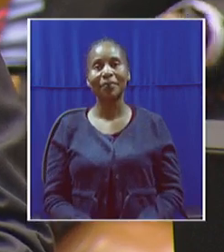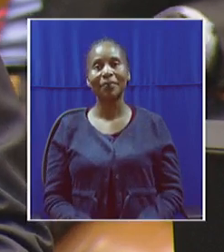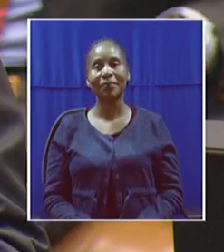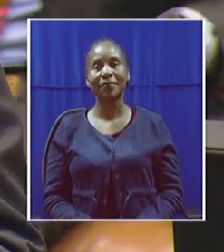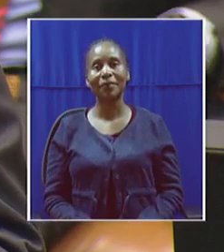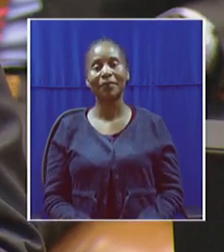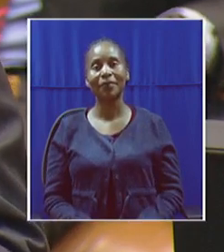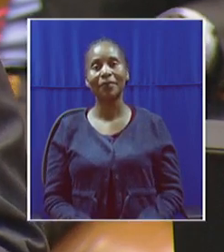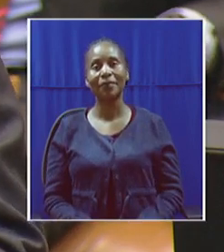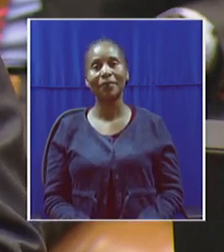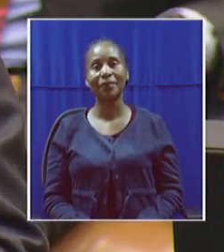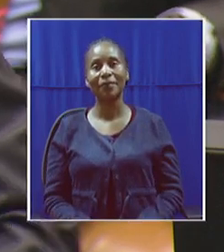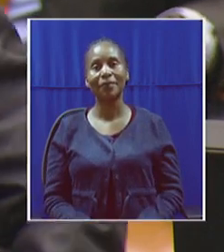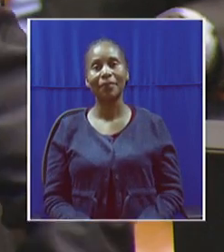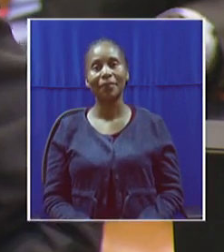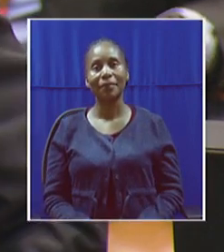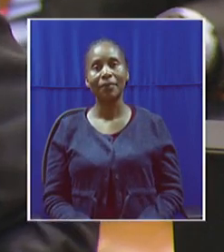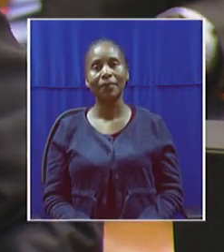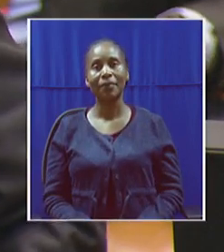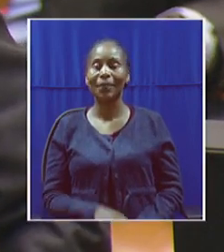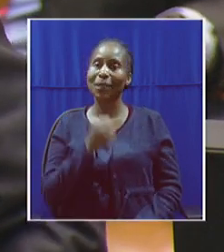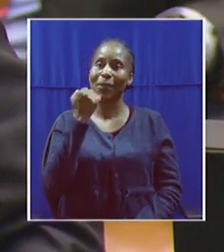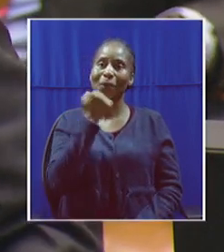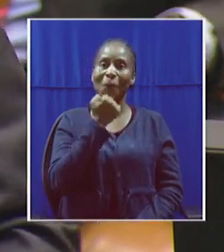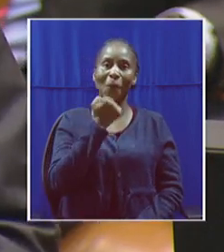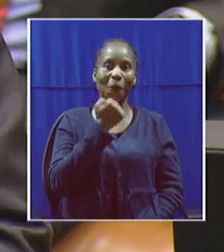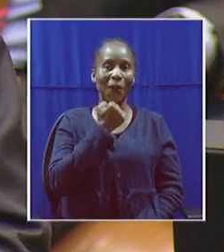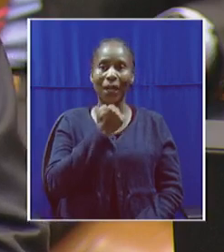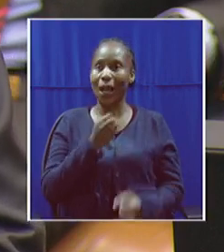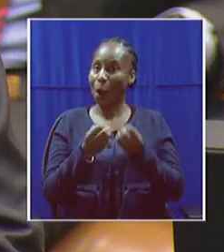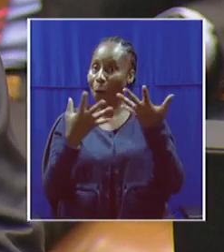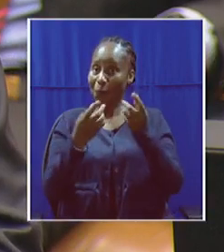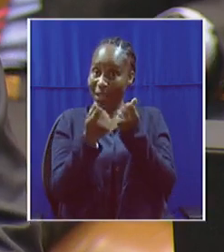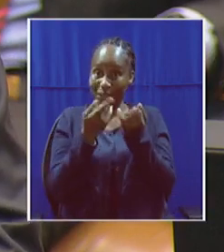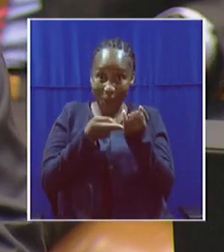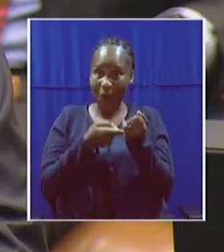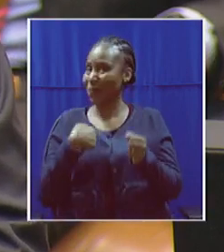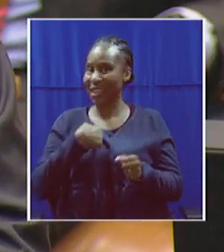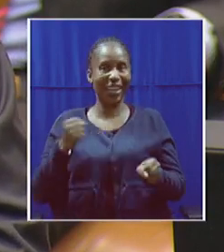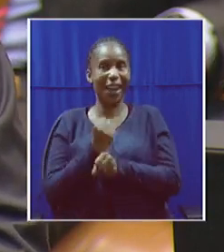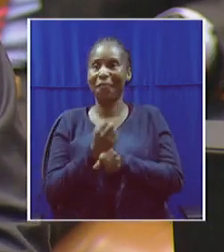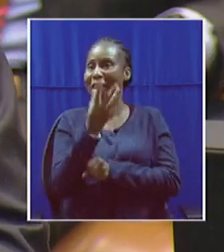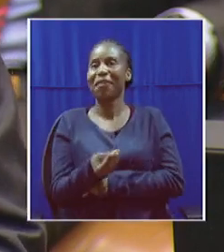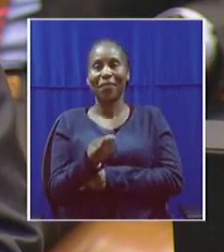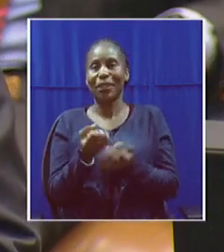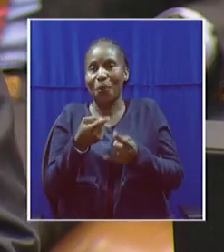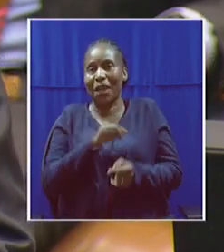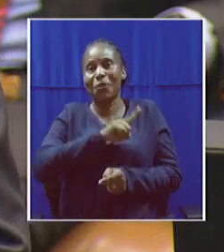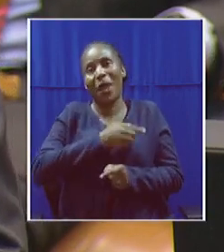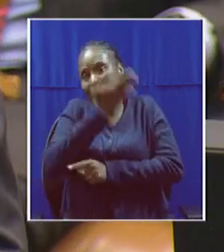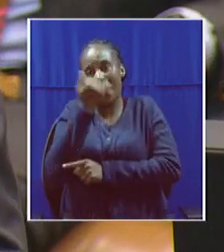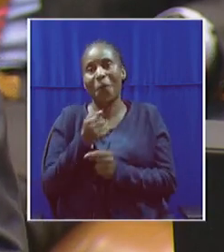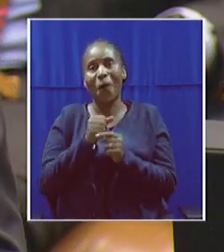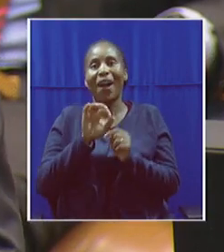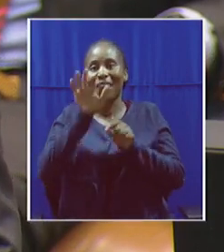and uh I'm sorry I've never had such money that's and it was spent